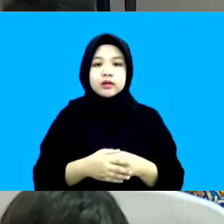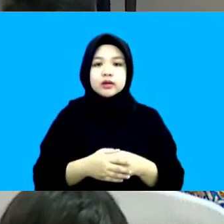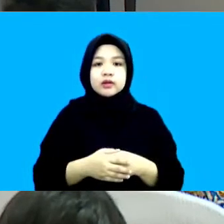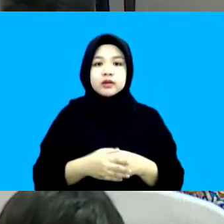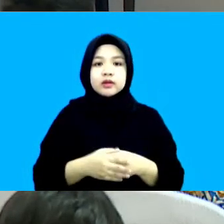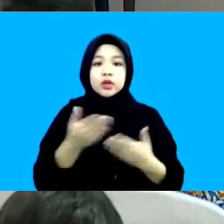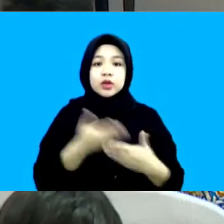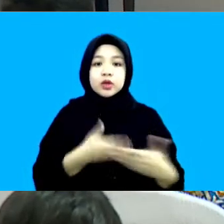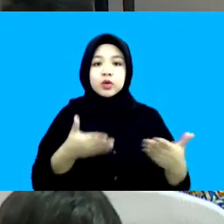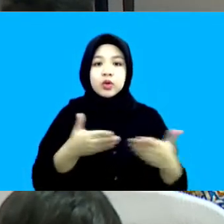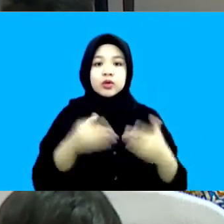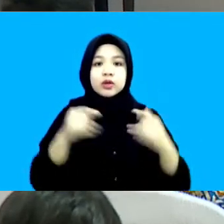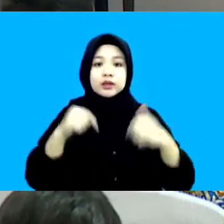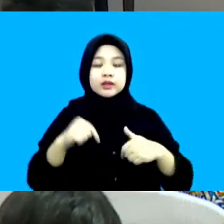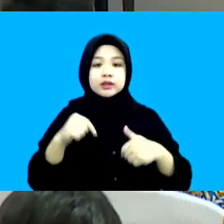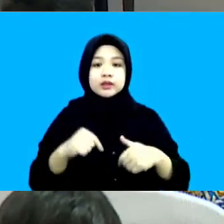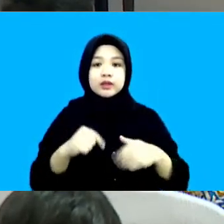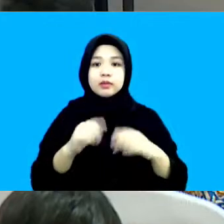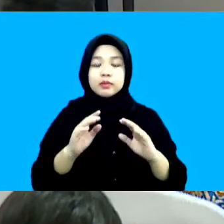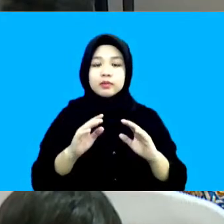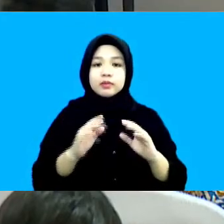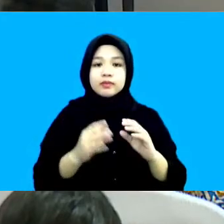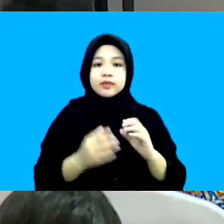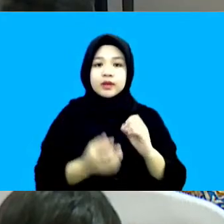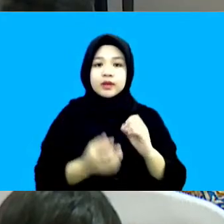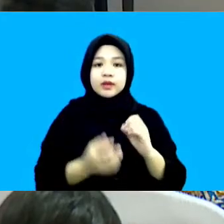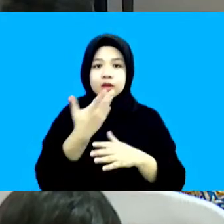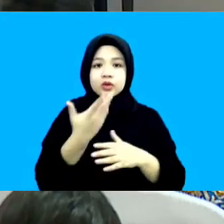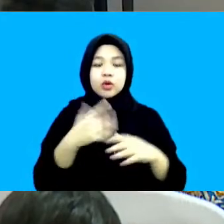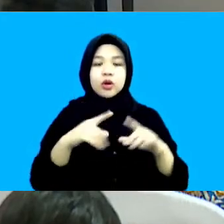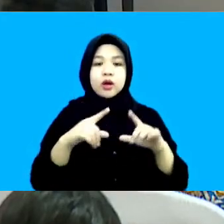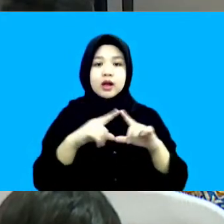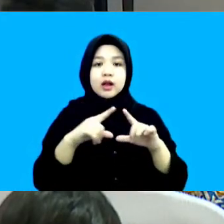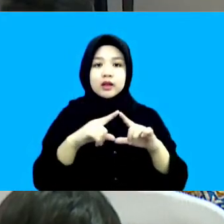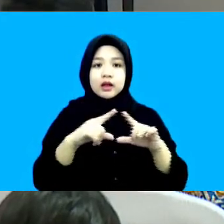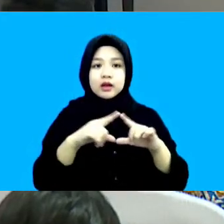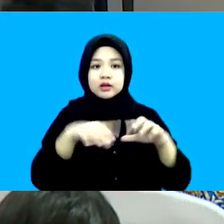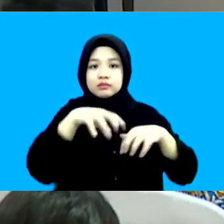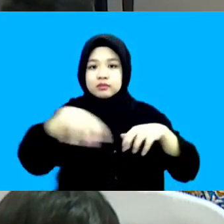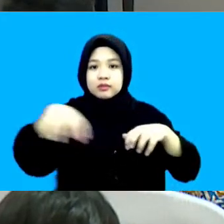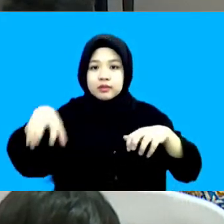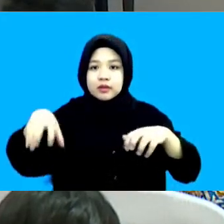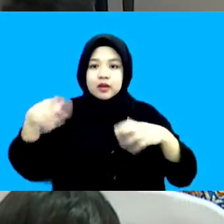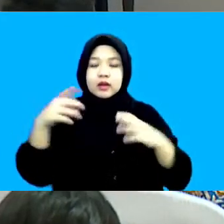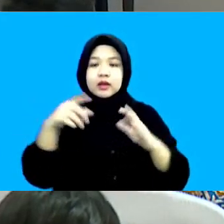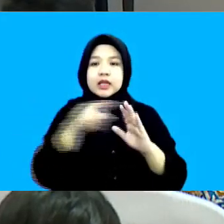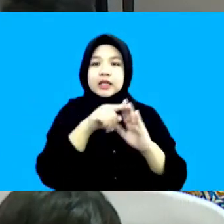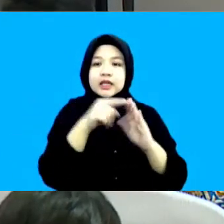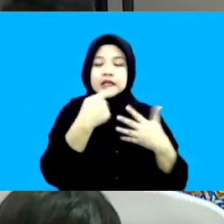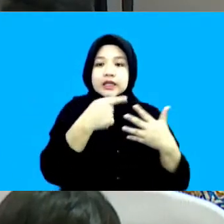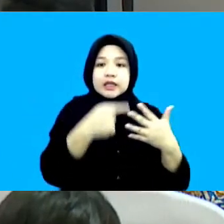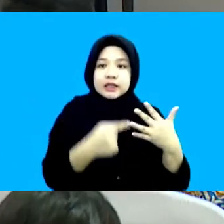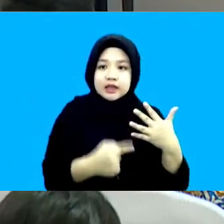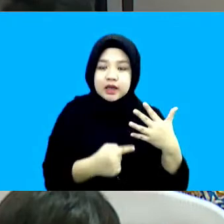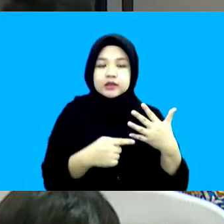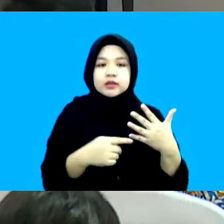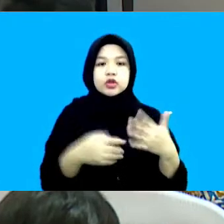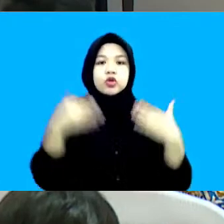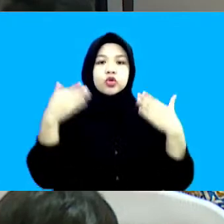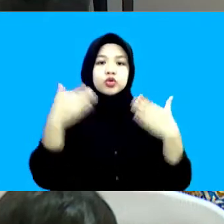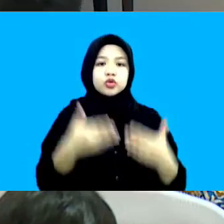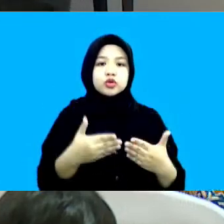our leading scholars here, Dr. Muhammad Hatib Basri. He is a former Minister of Finance